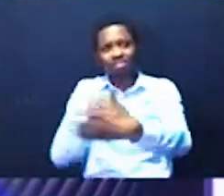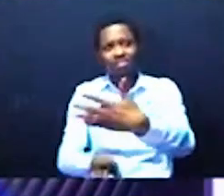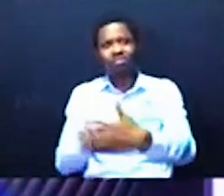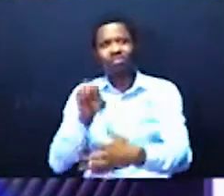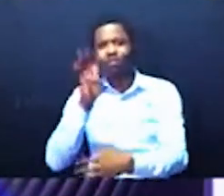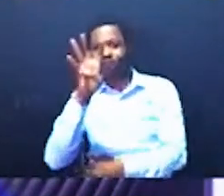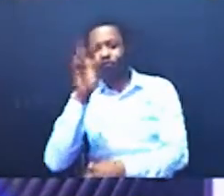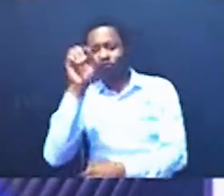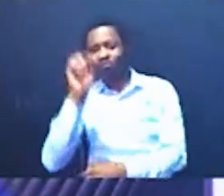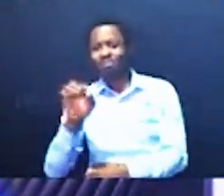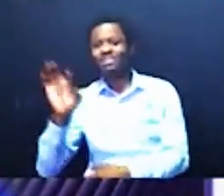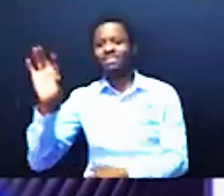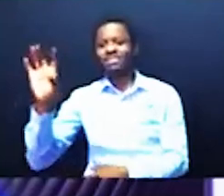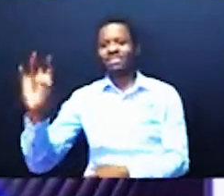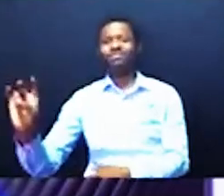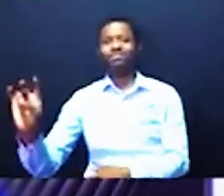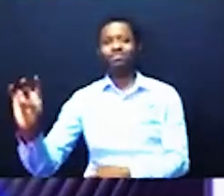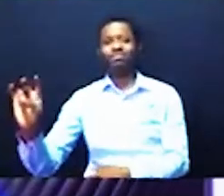1 Thessalonians 4:7, please.